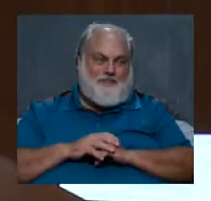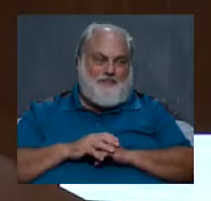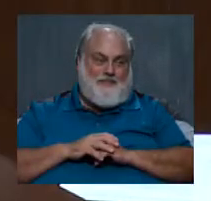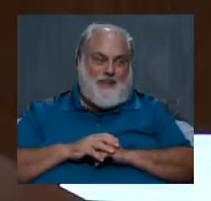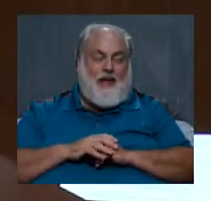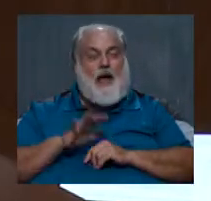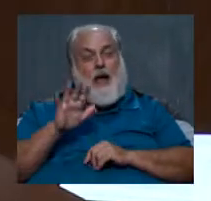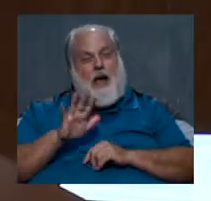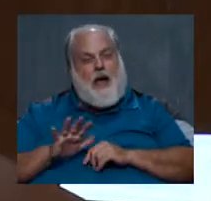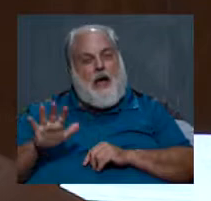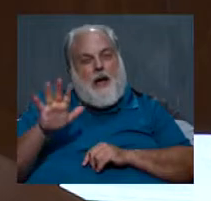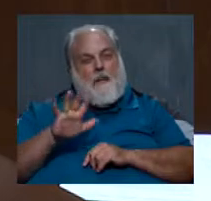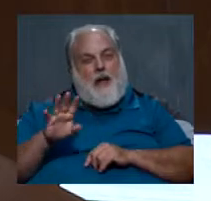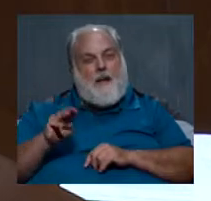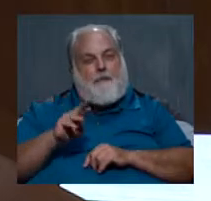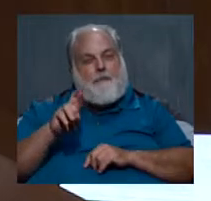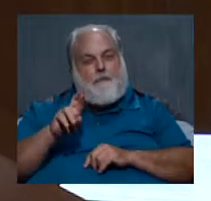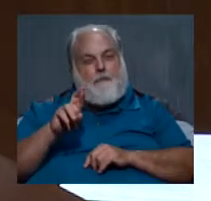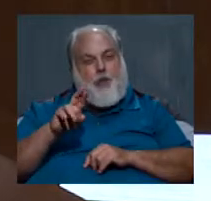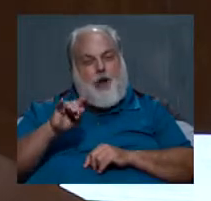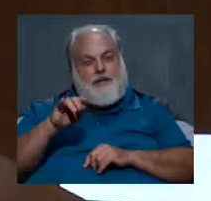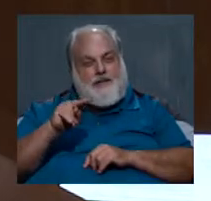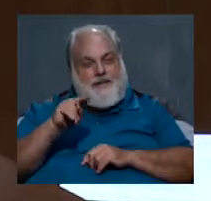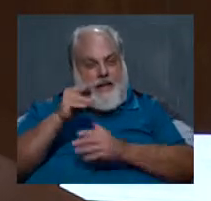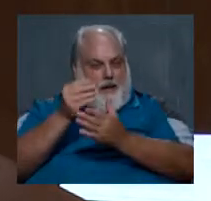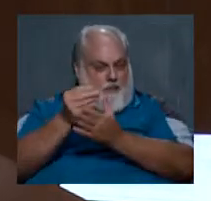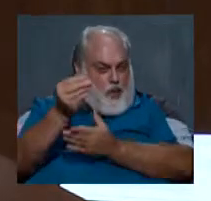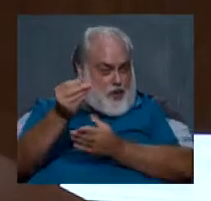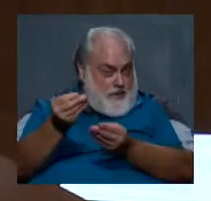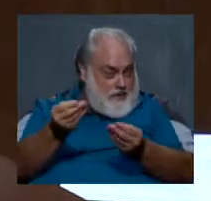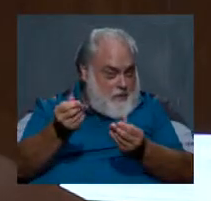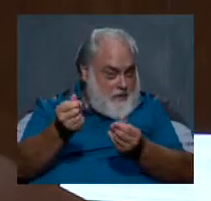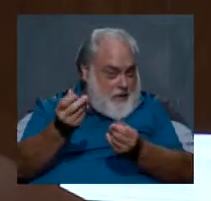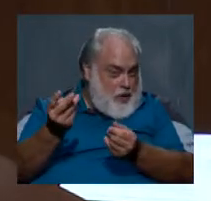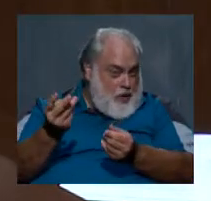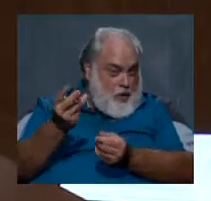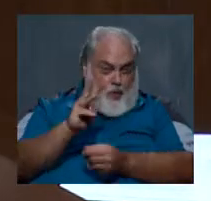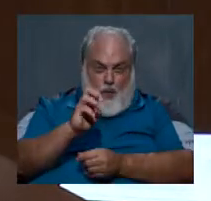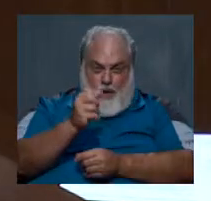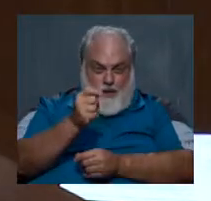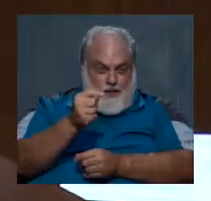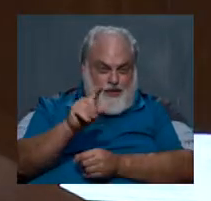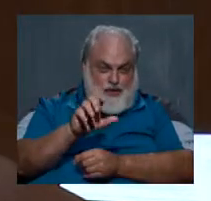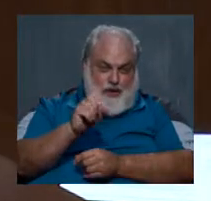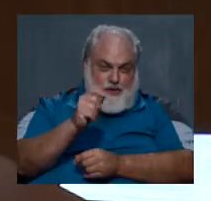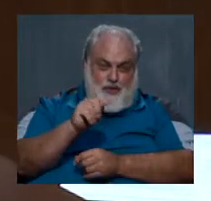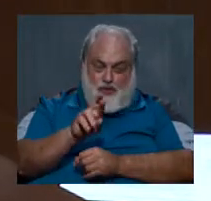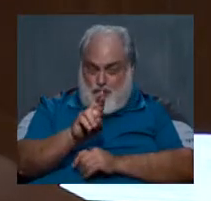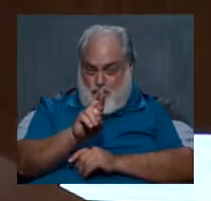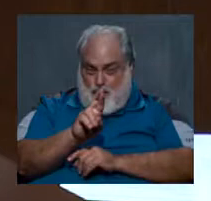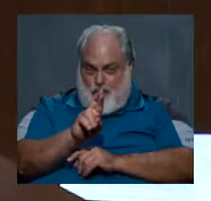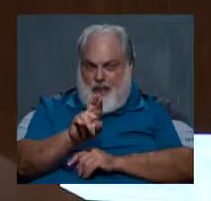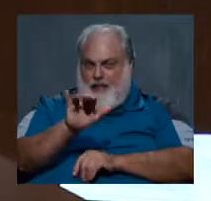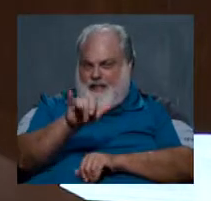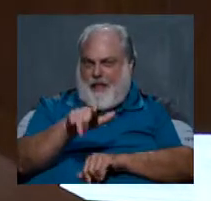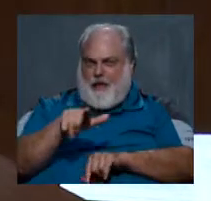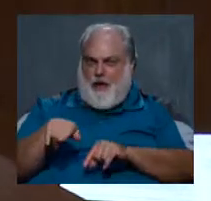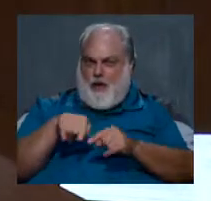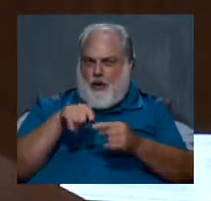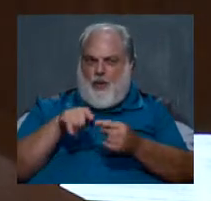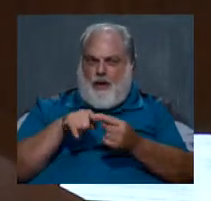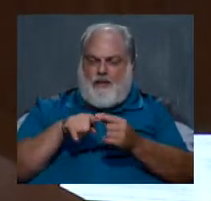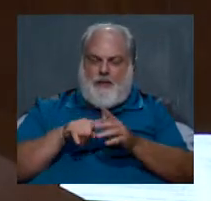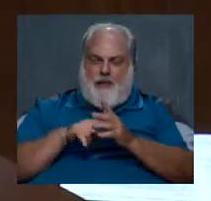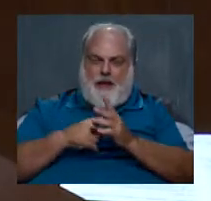Along about the time Ms. Martin purchased her property out there in Westchester is the time they started a